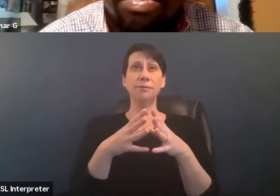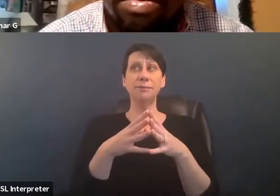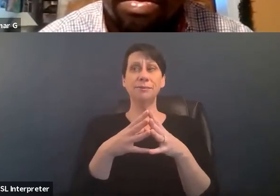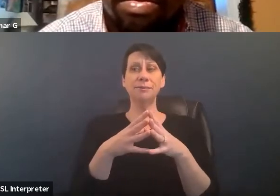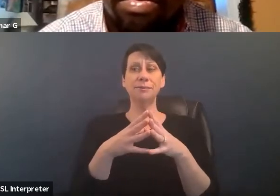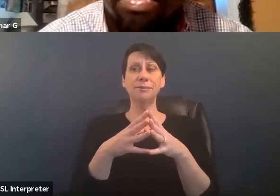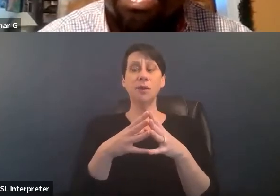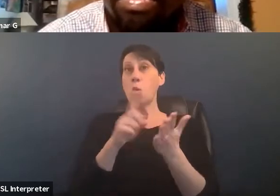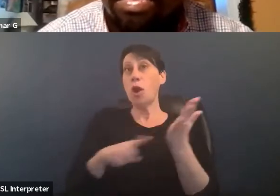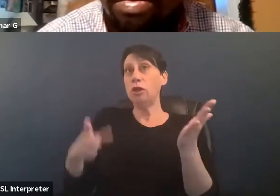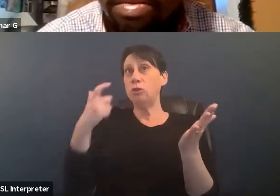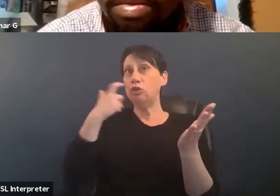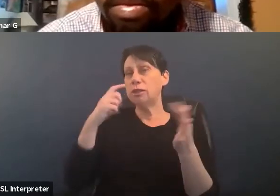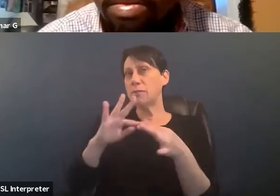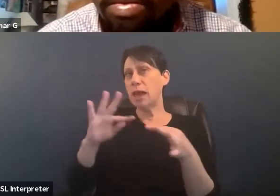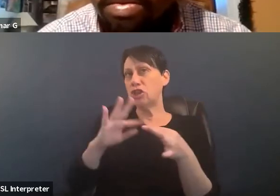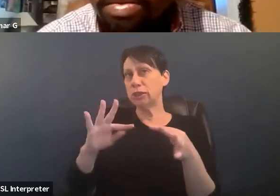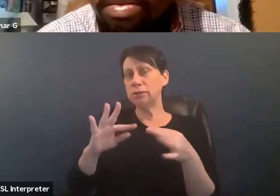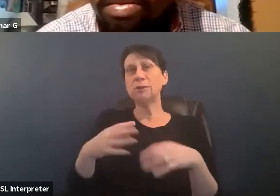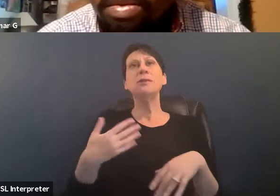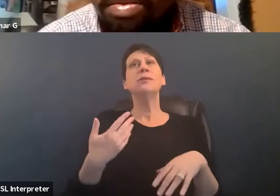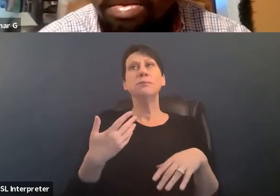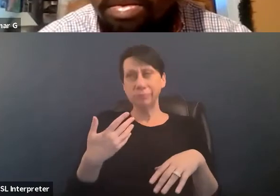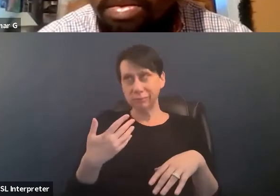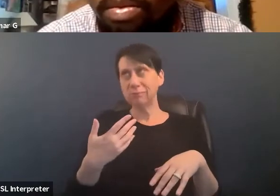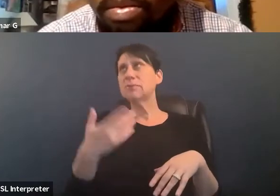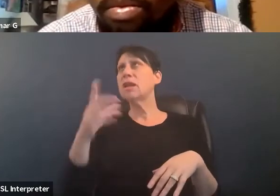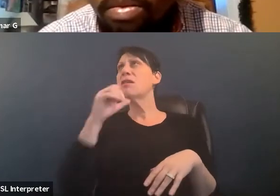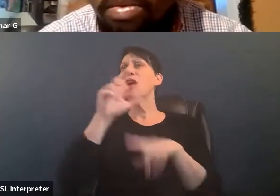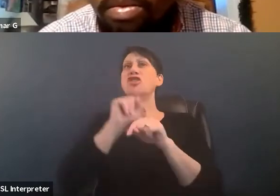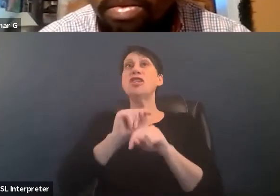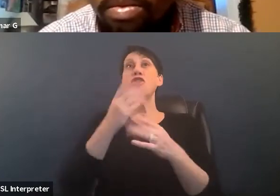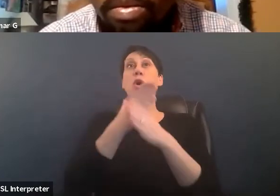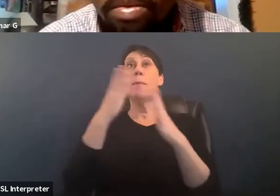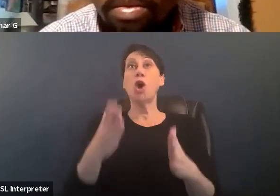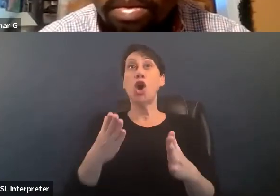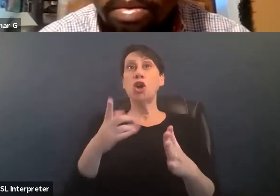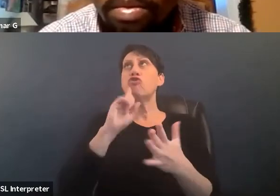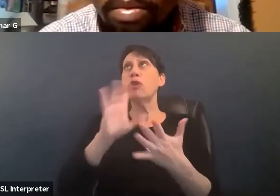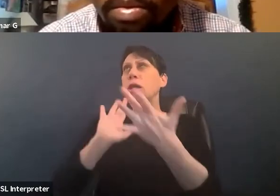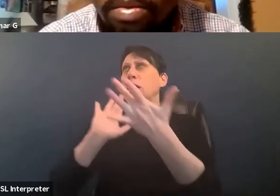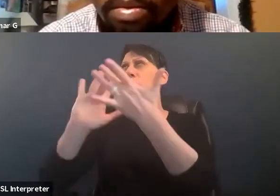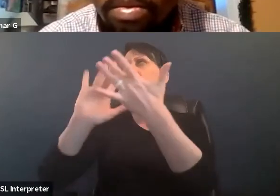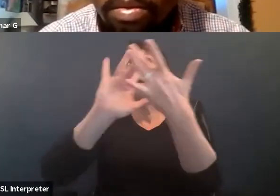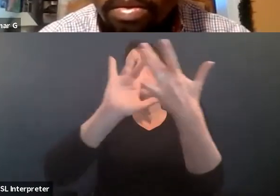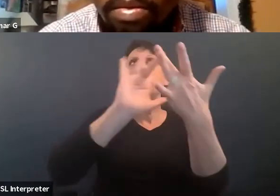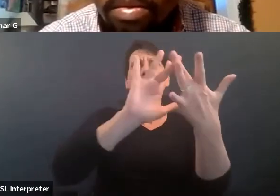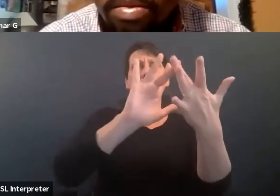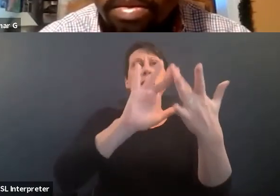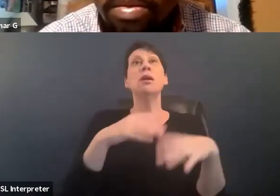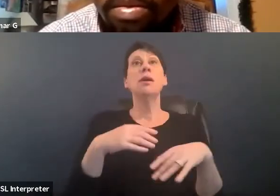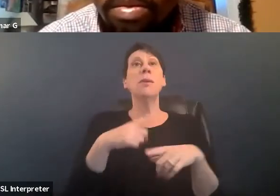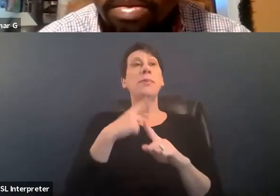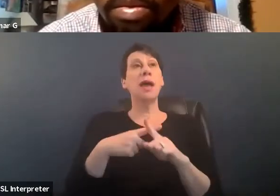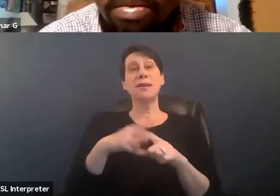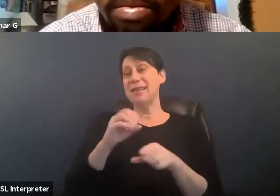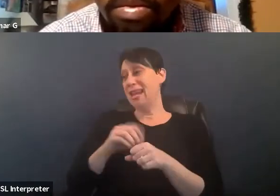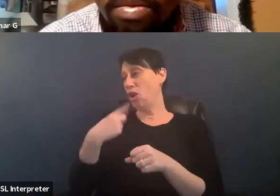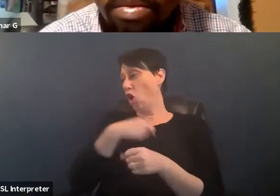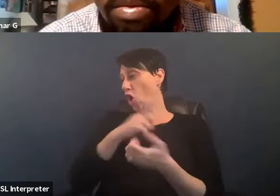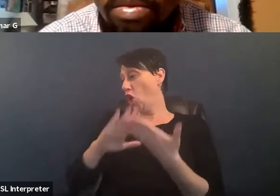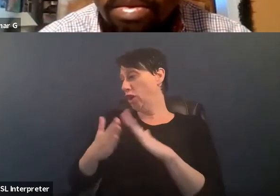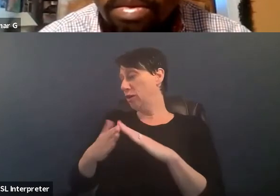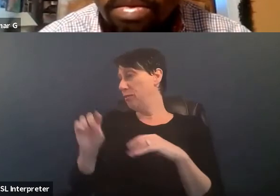what Tracy has mentioned, looking to non-traditional partners, looking to folks in our community who are meeting